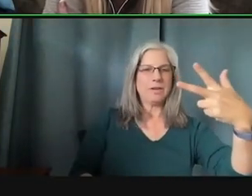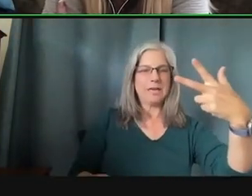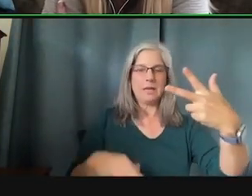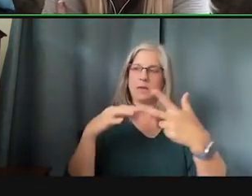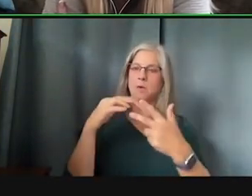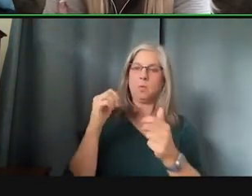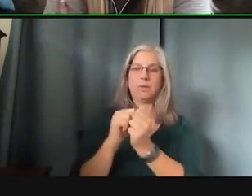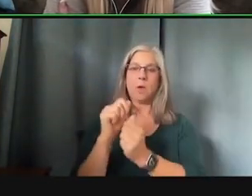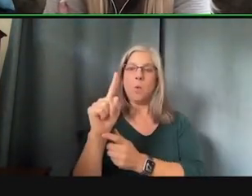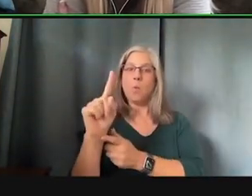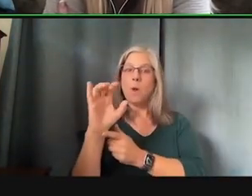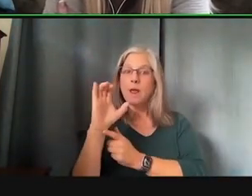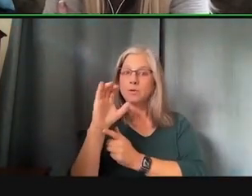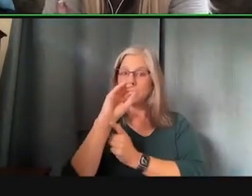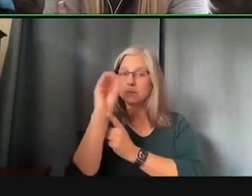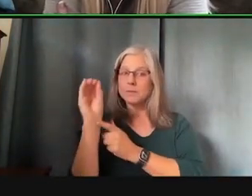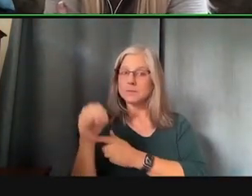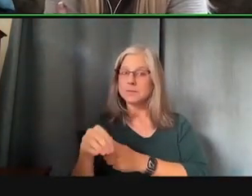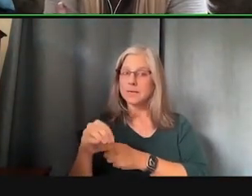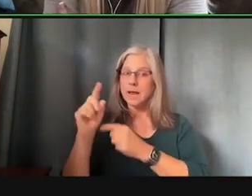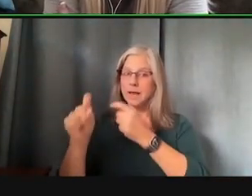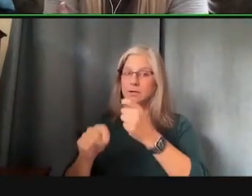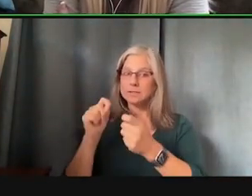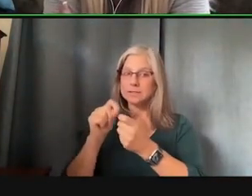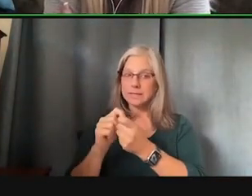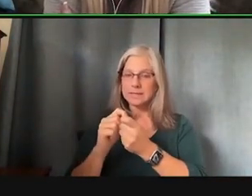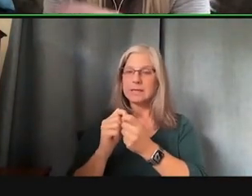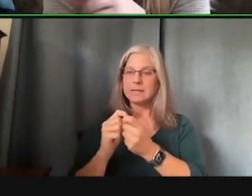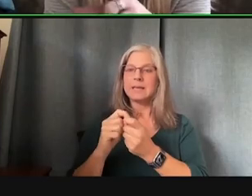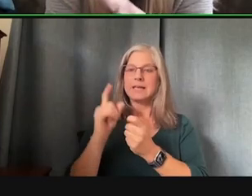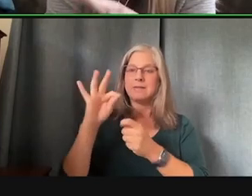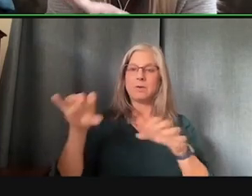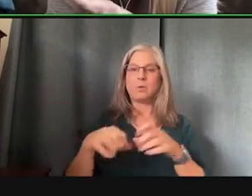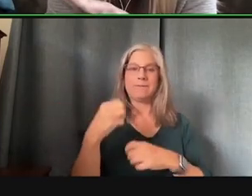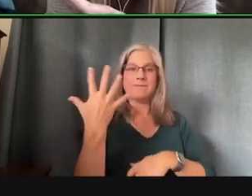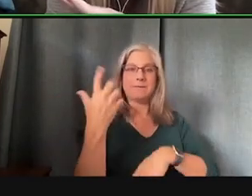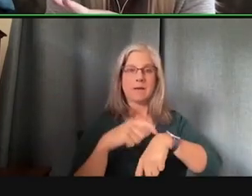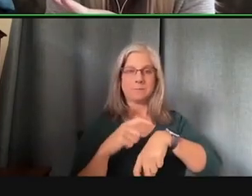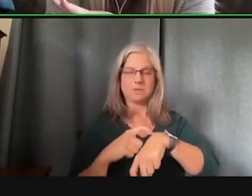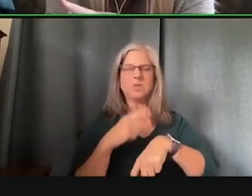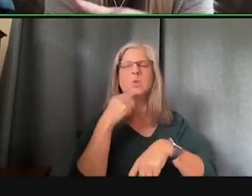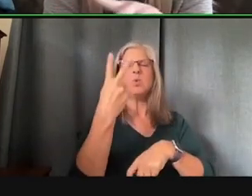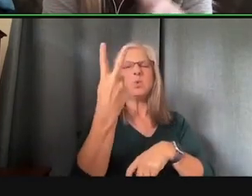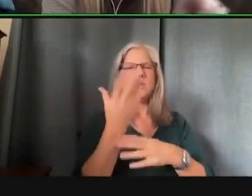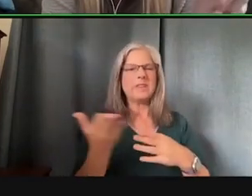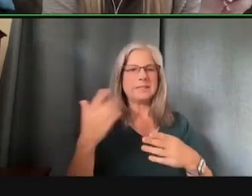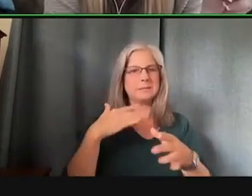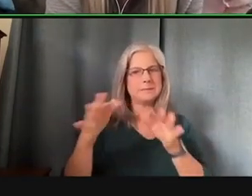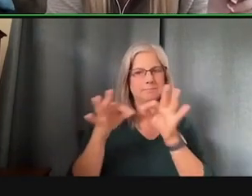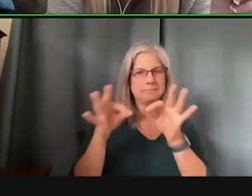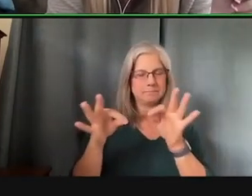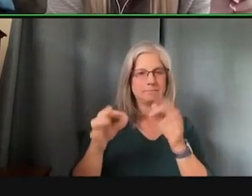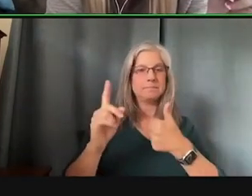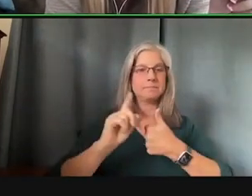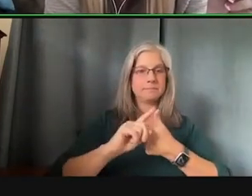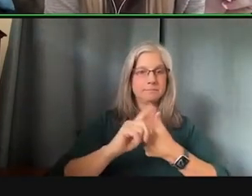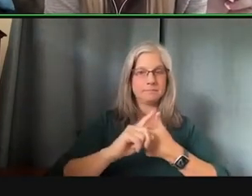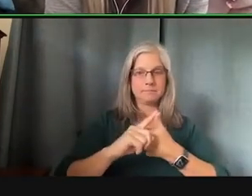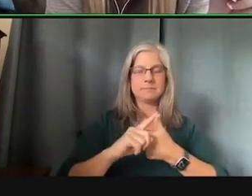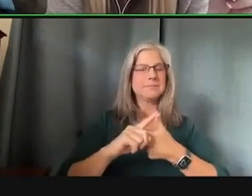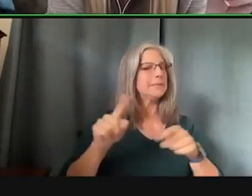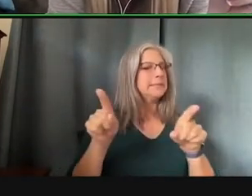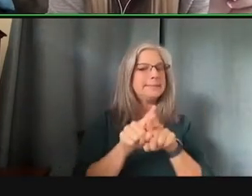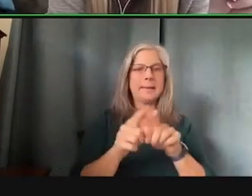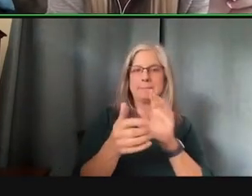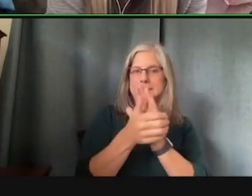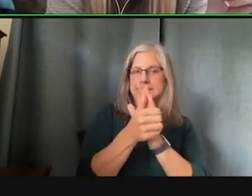accuracy across 5 trials. So there's 2 things I want to point out here. We're doing the same